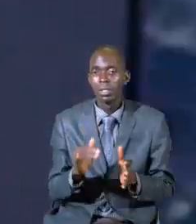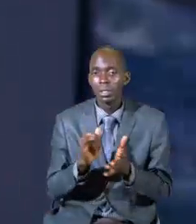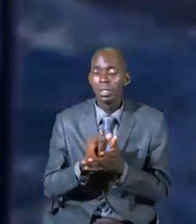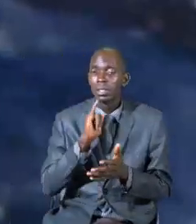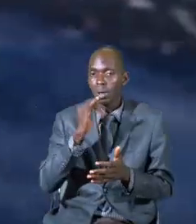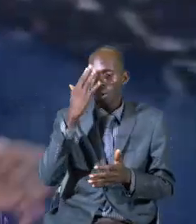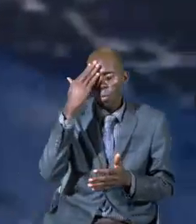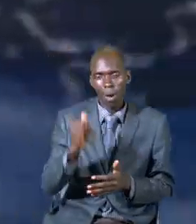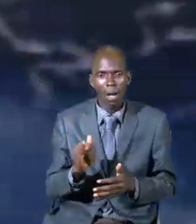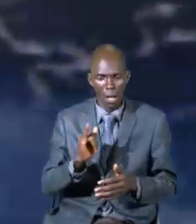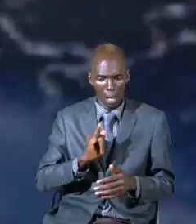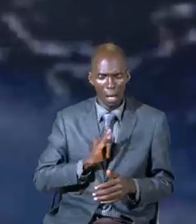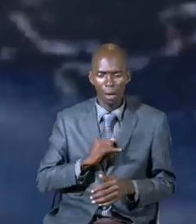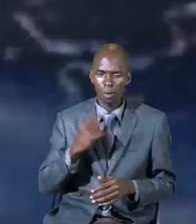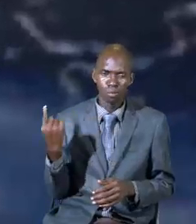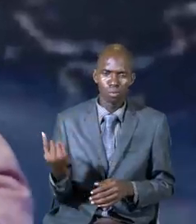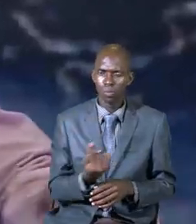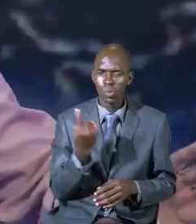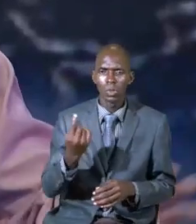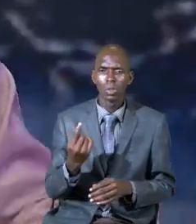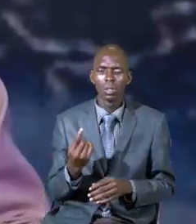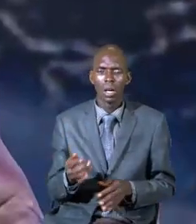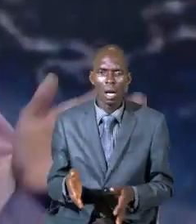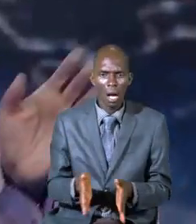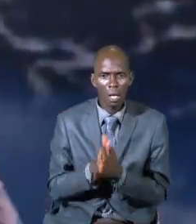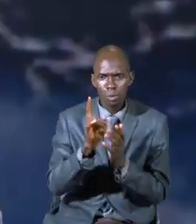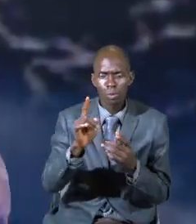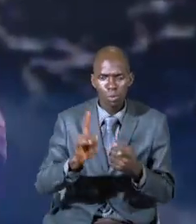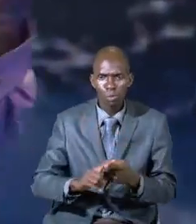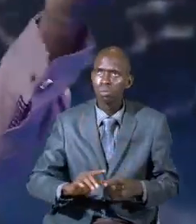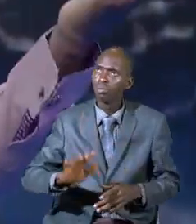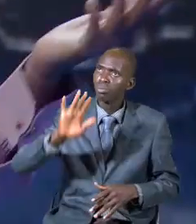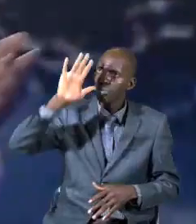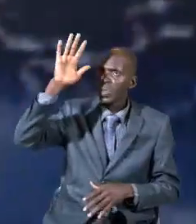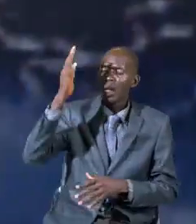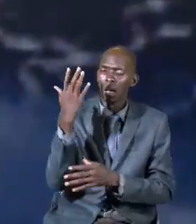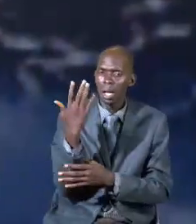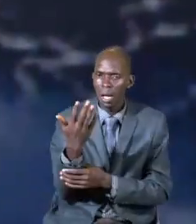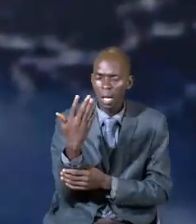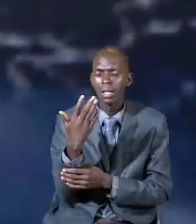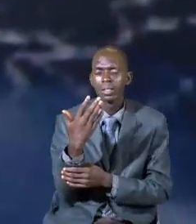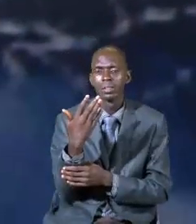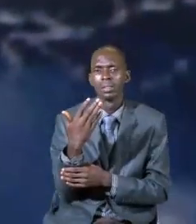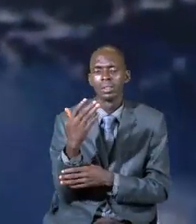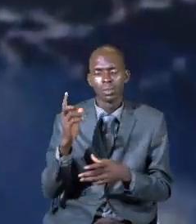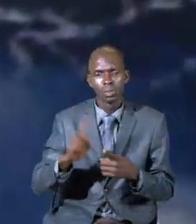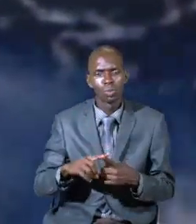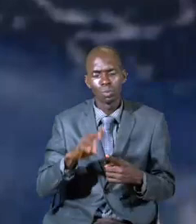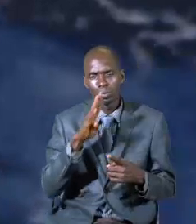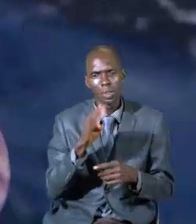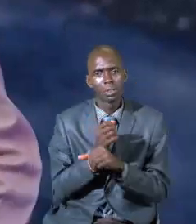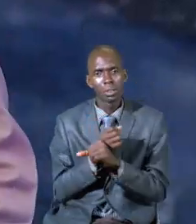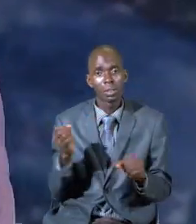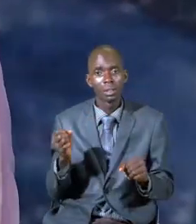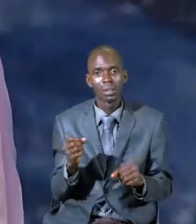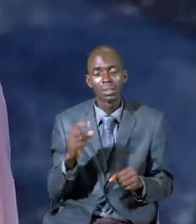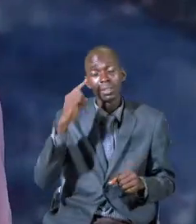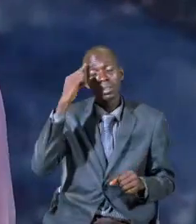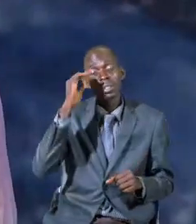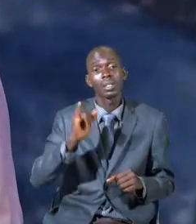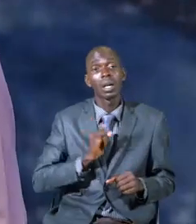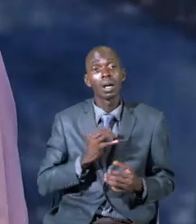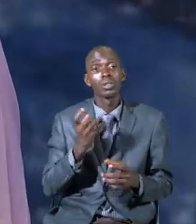don't understand. They say, they want to make me part of there. Nobody is making you part of anything. It's to wake you up so that